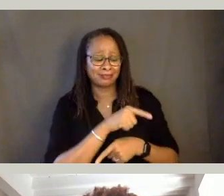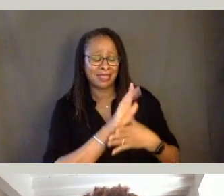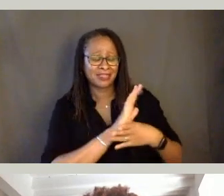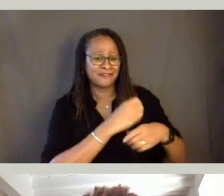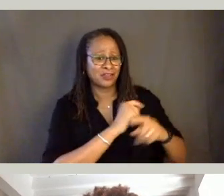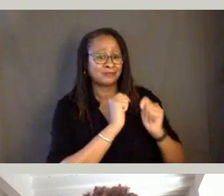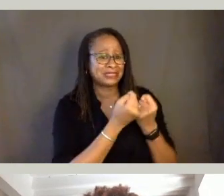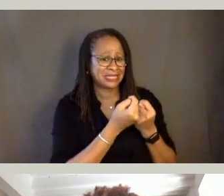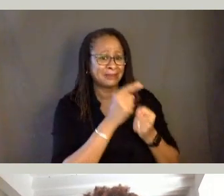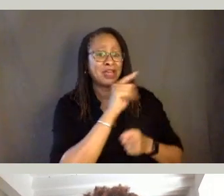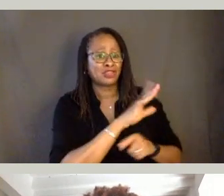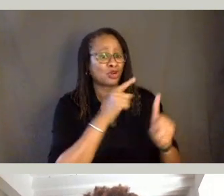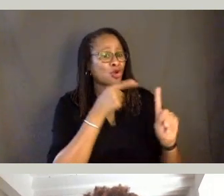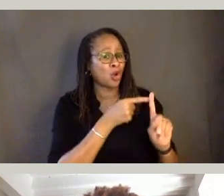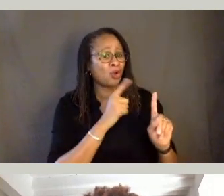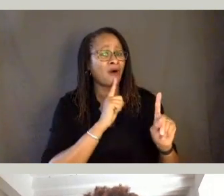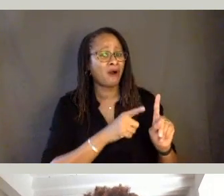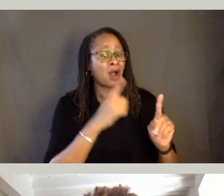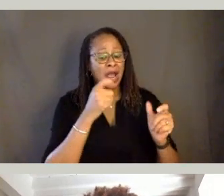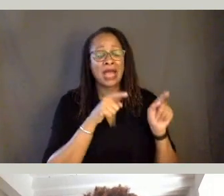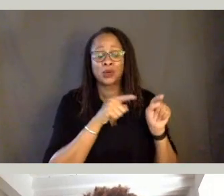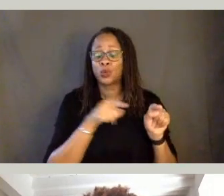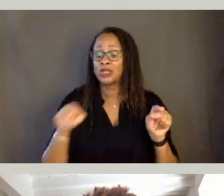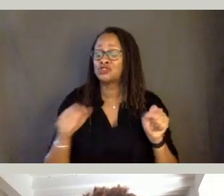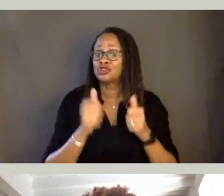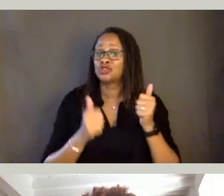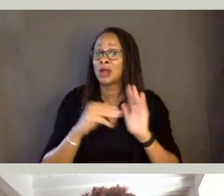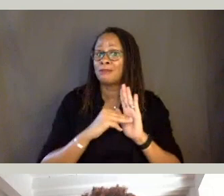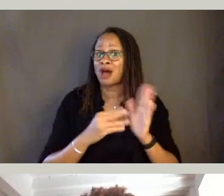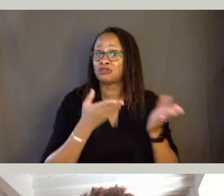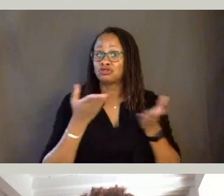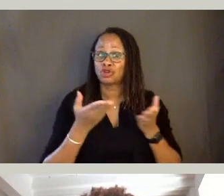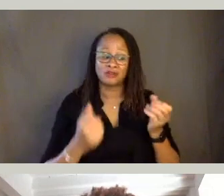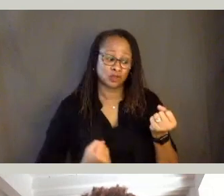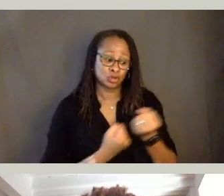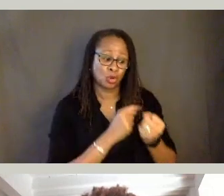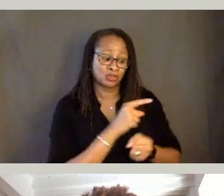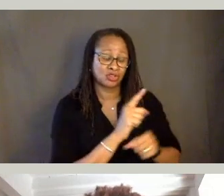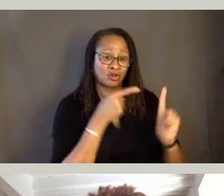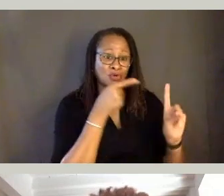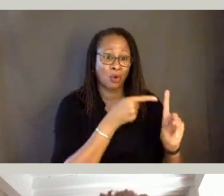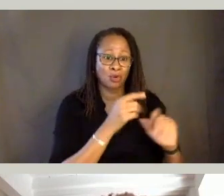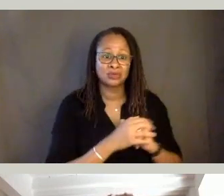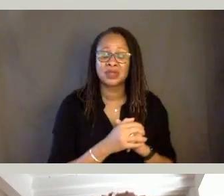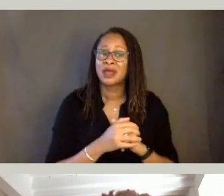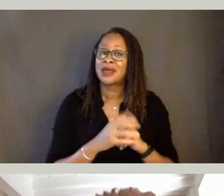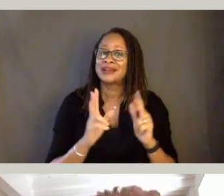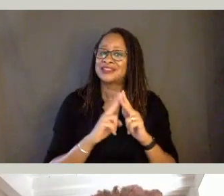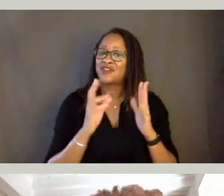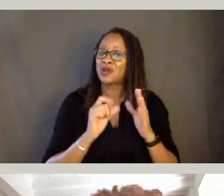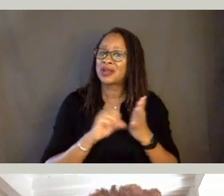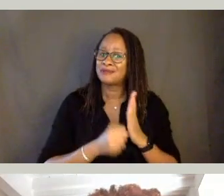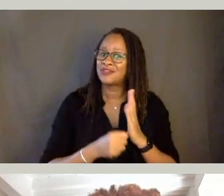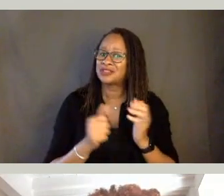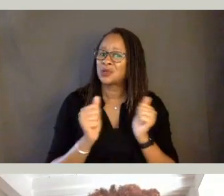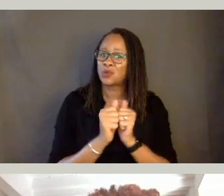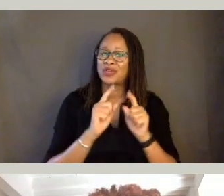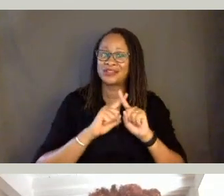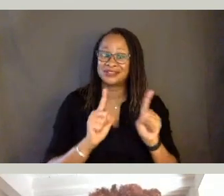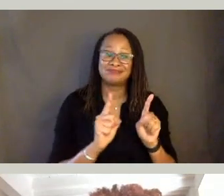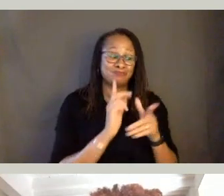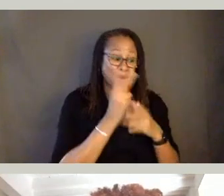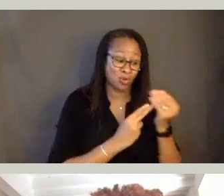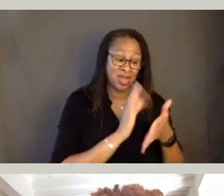then therefore what model serves those goals. And I think it's really important, or something we very much emphasize for both filmmakers and for